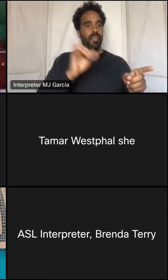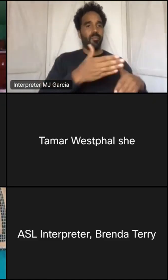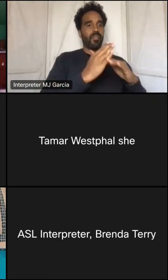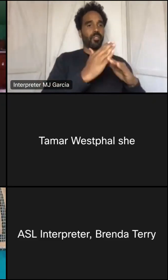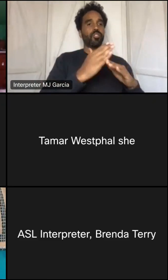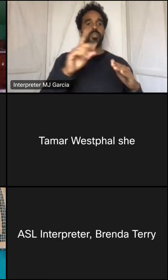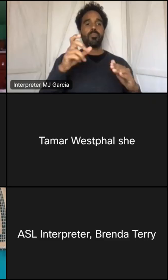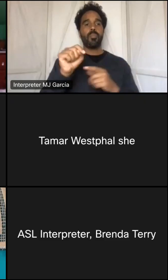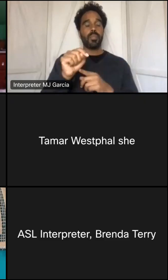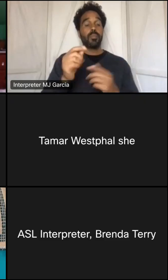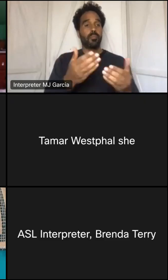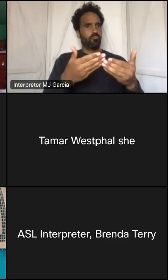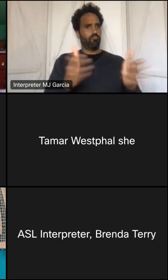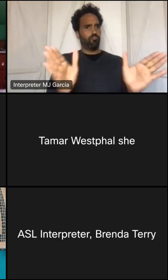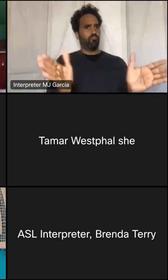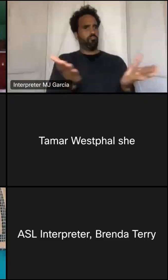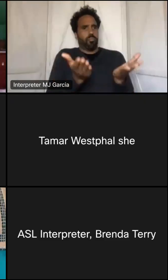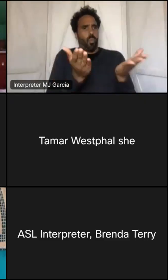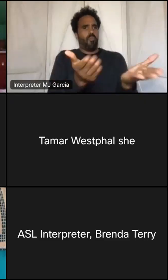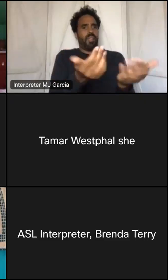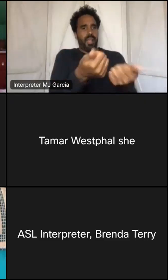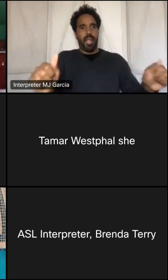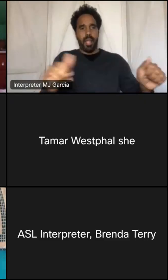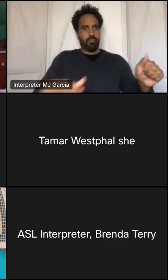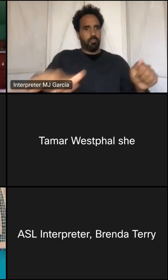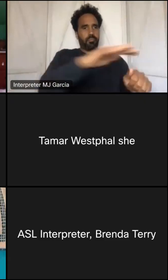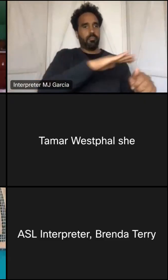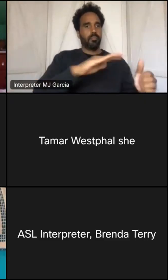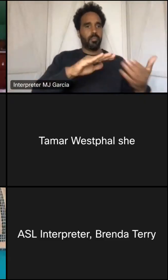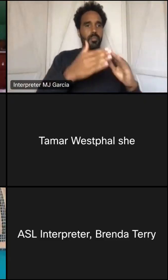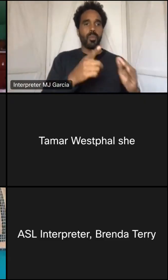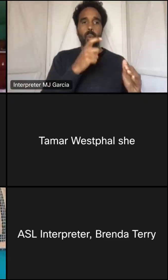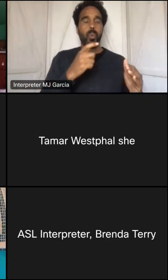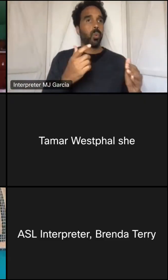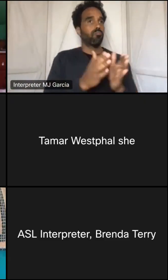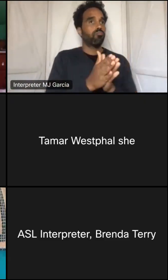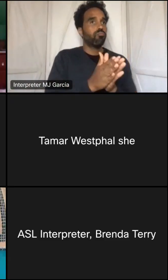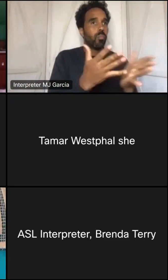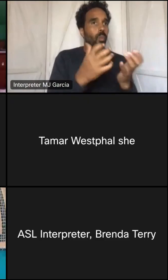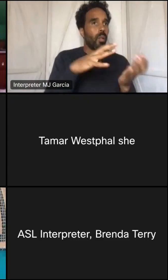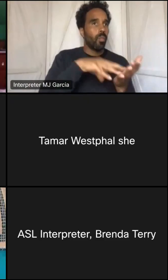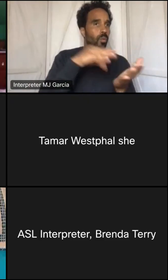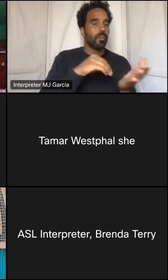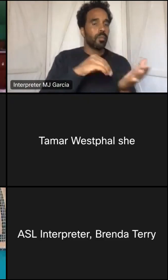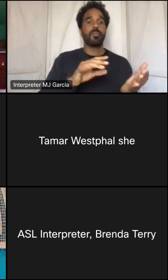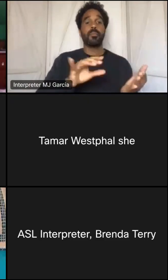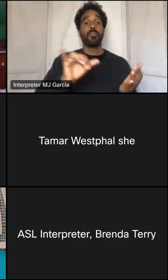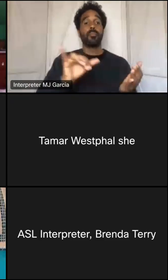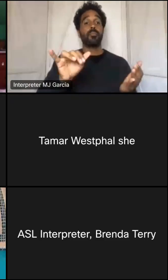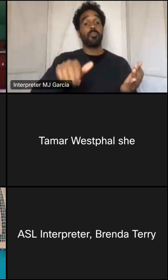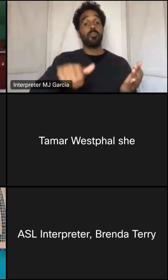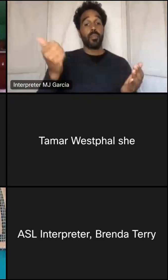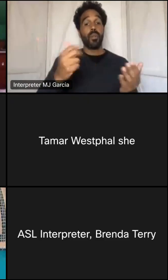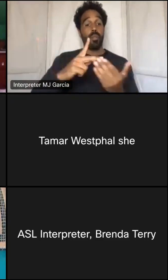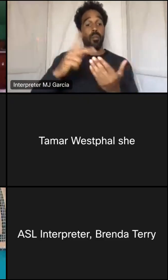community that are interested in participating in the programs. And we also have this program called Voces Unidas, which